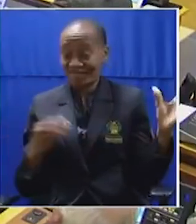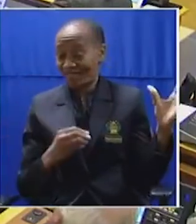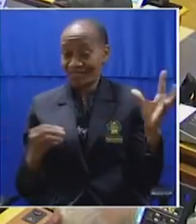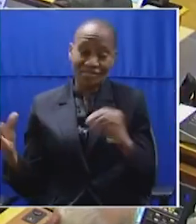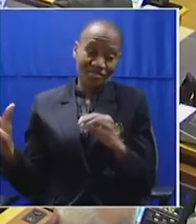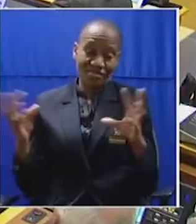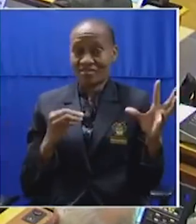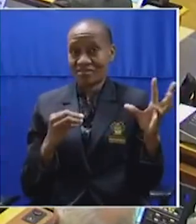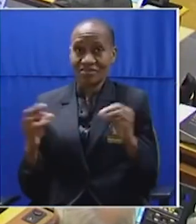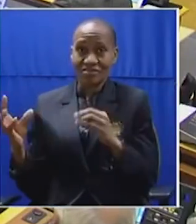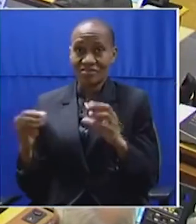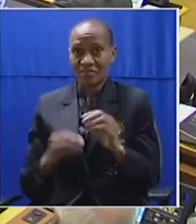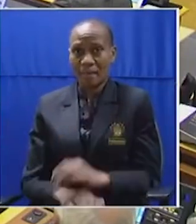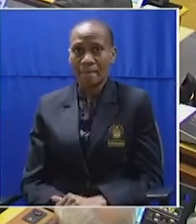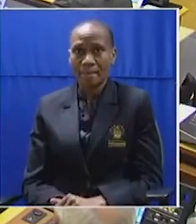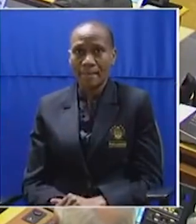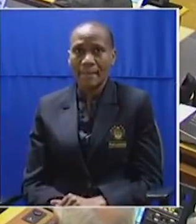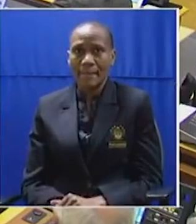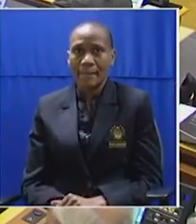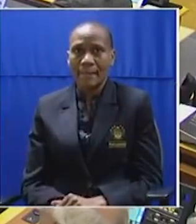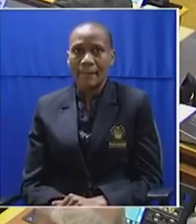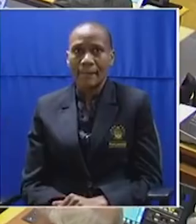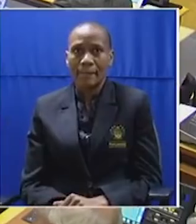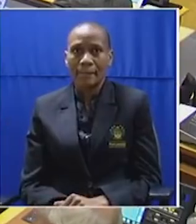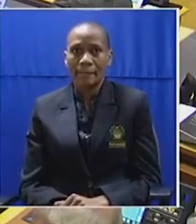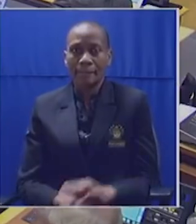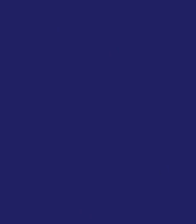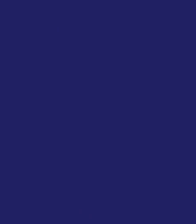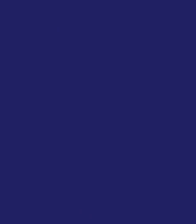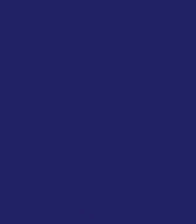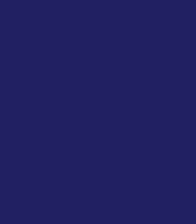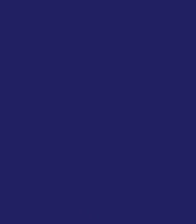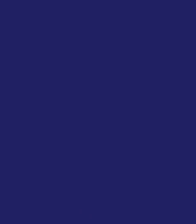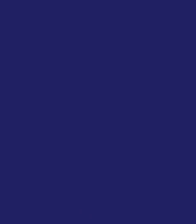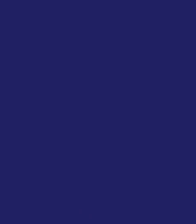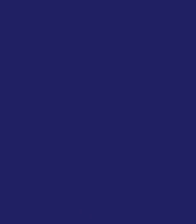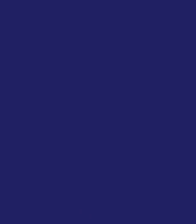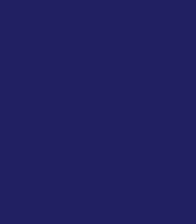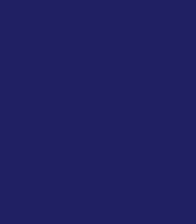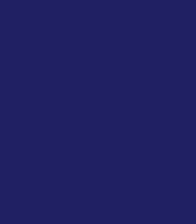Order, honourable members.